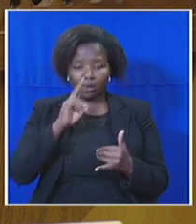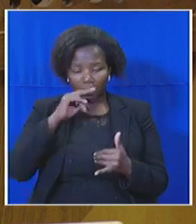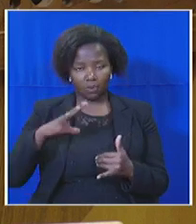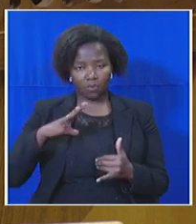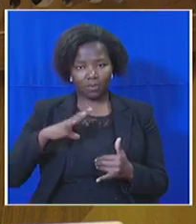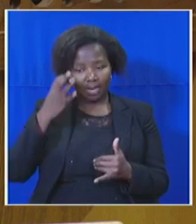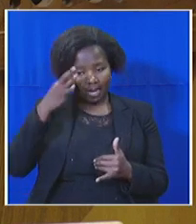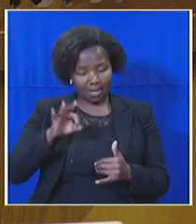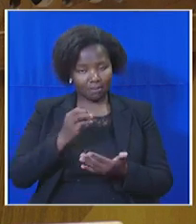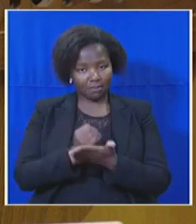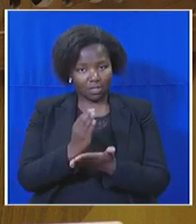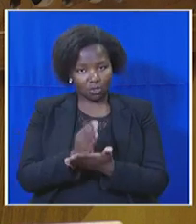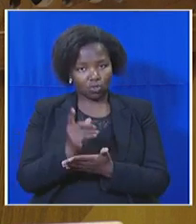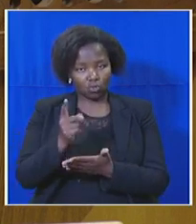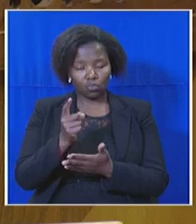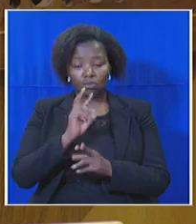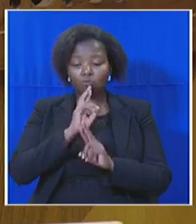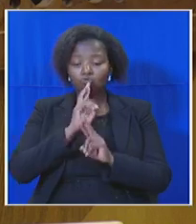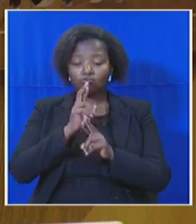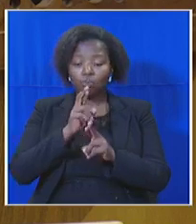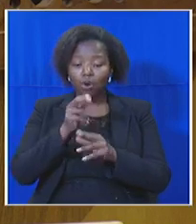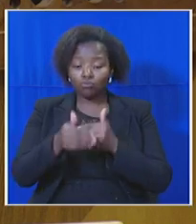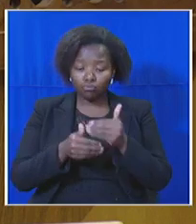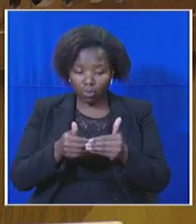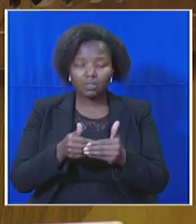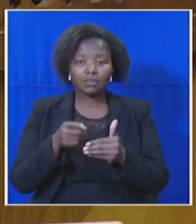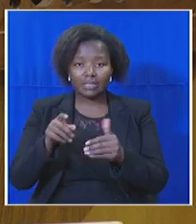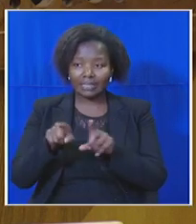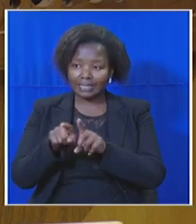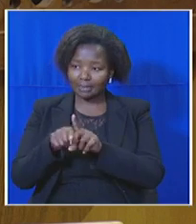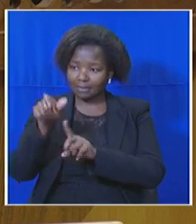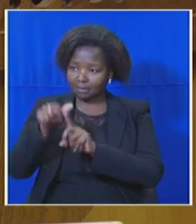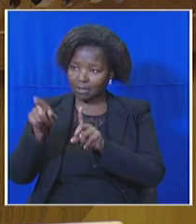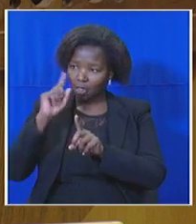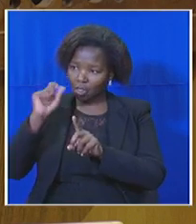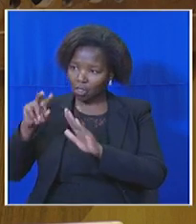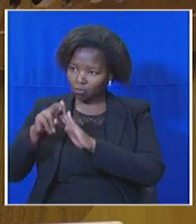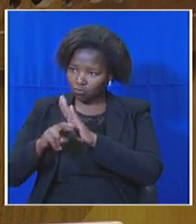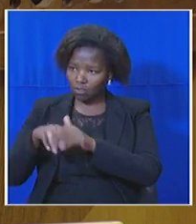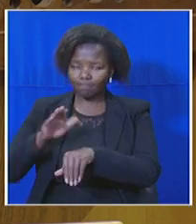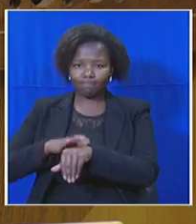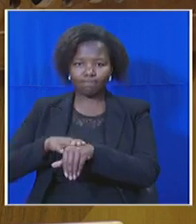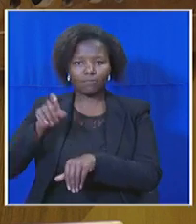to ensure that there's accountability and consequences for those that contravene these legislation,